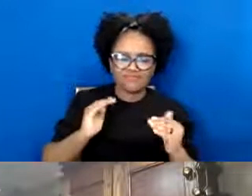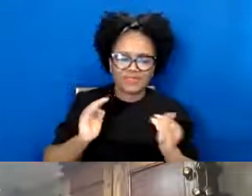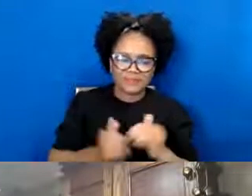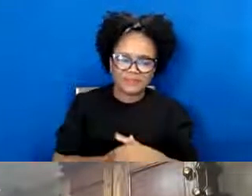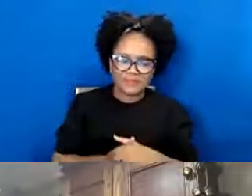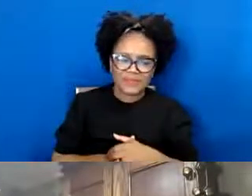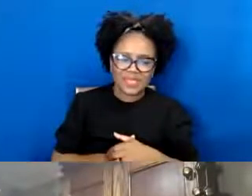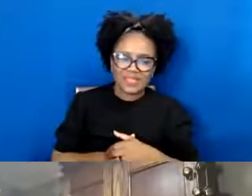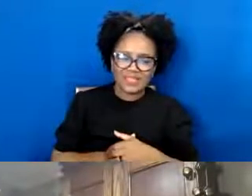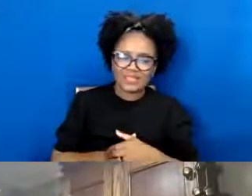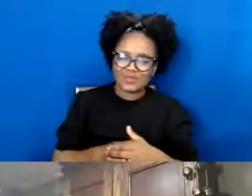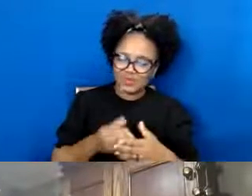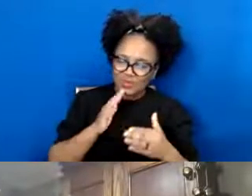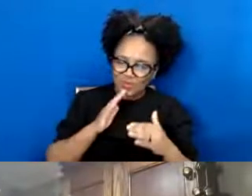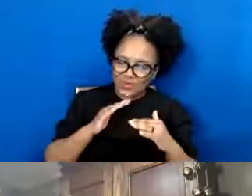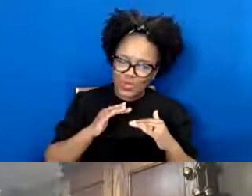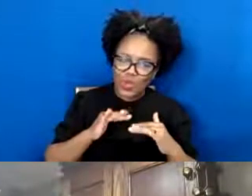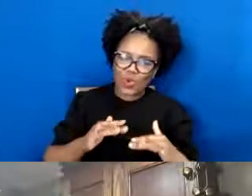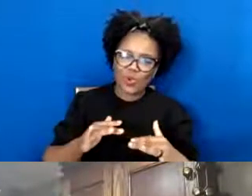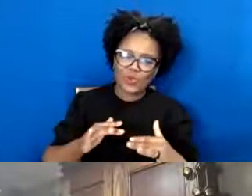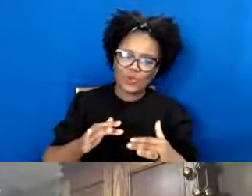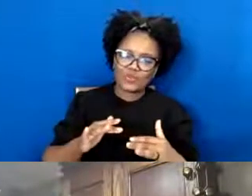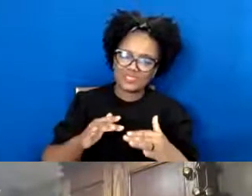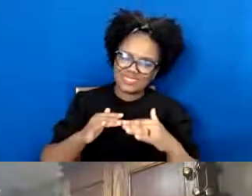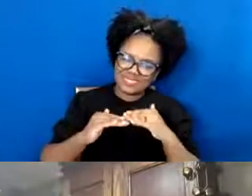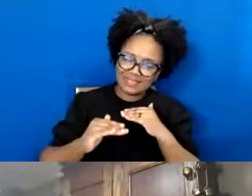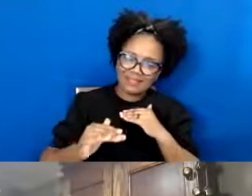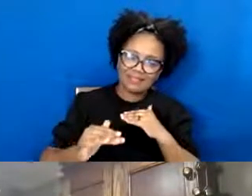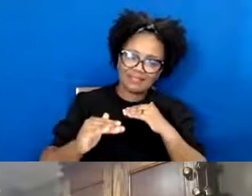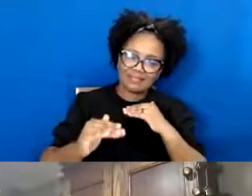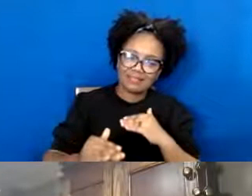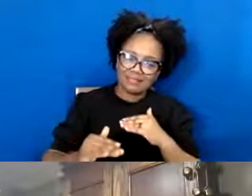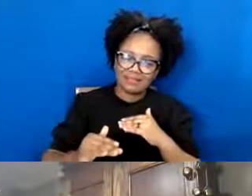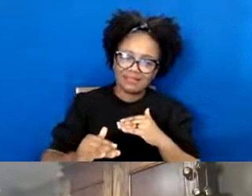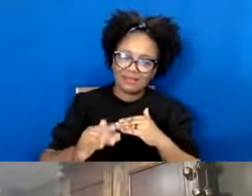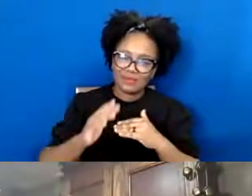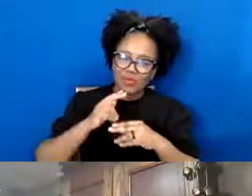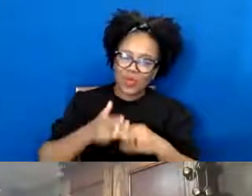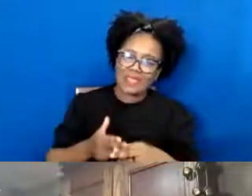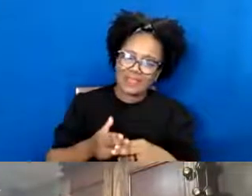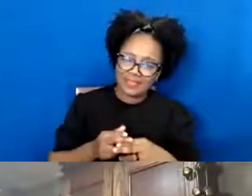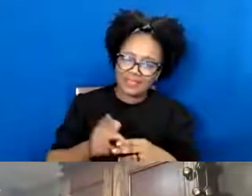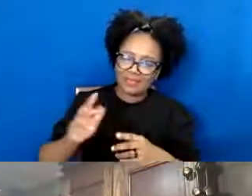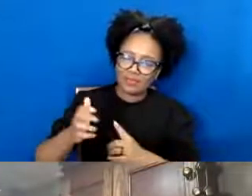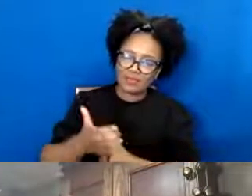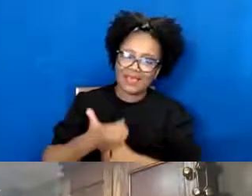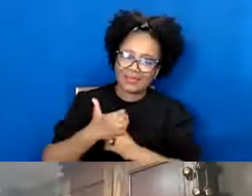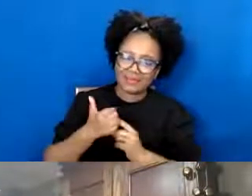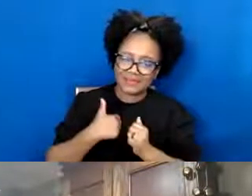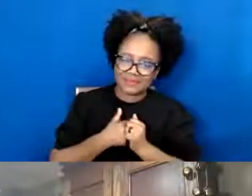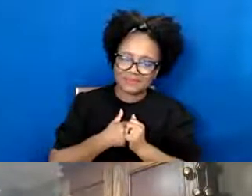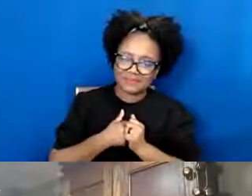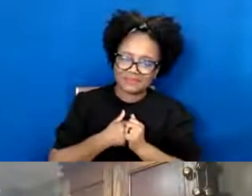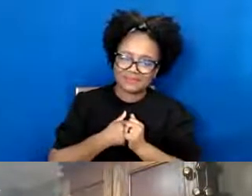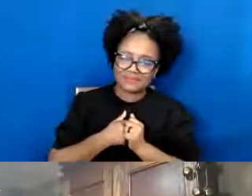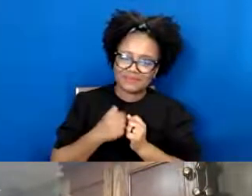You held me. Scented oil on skin once covered in salty glowing bliss,